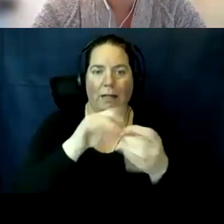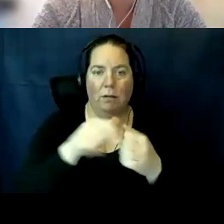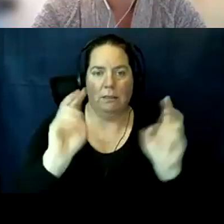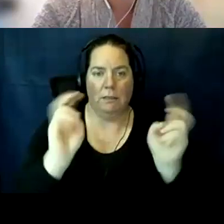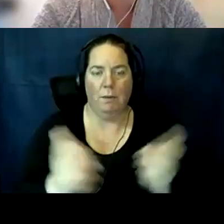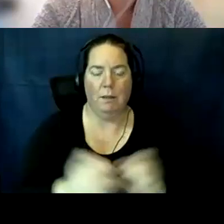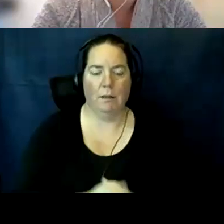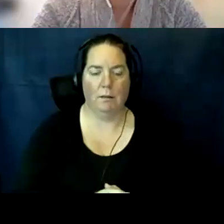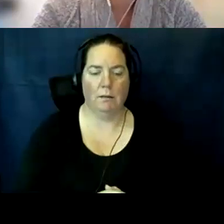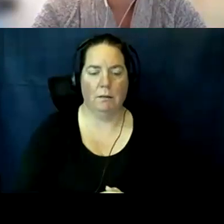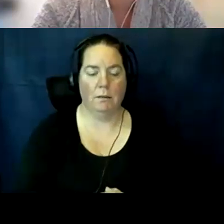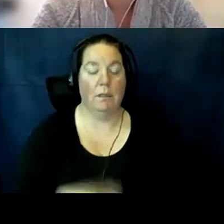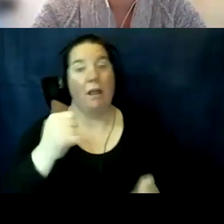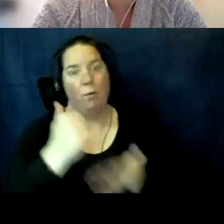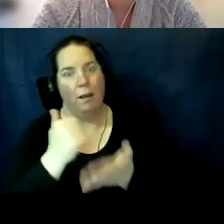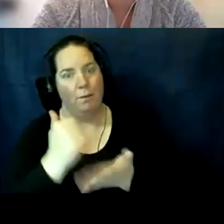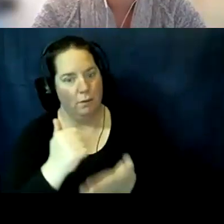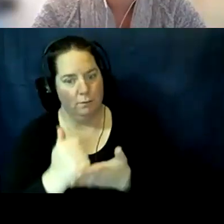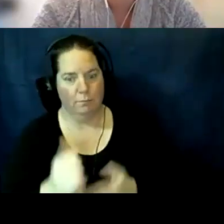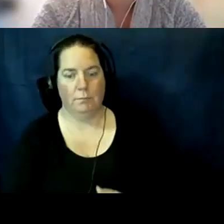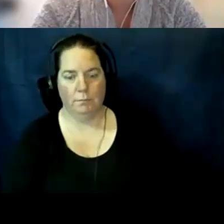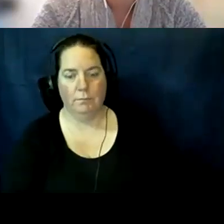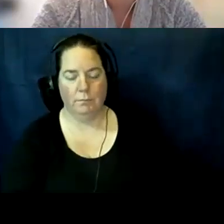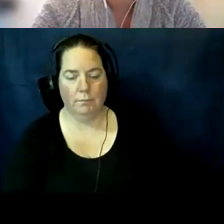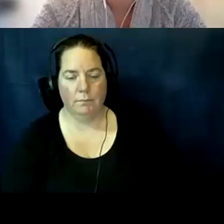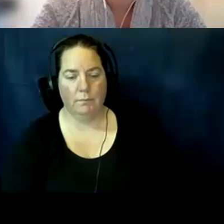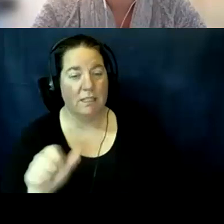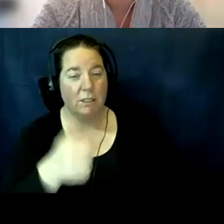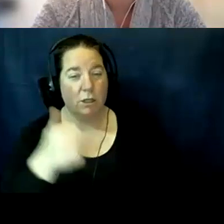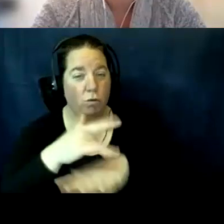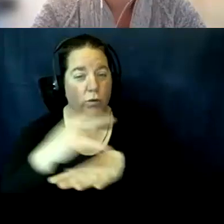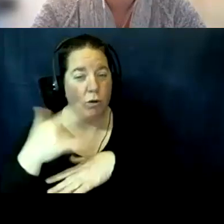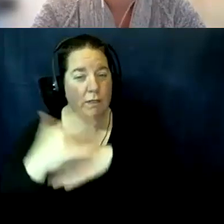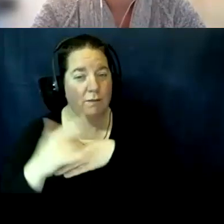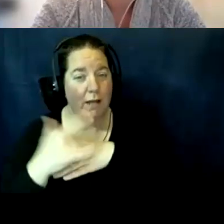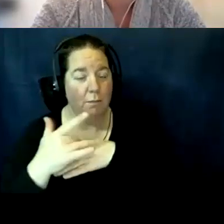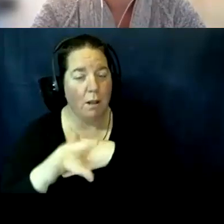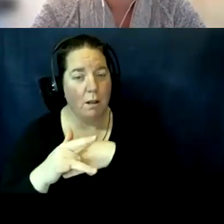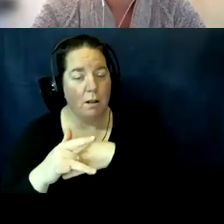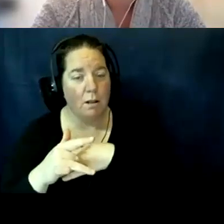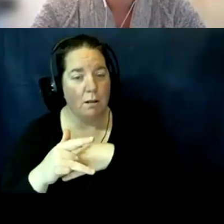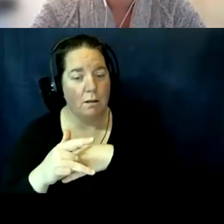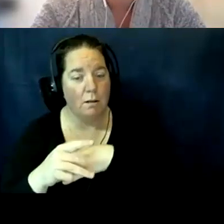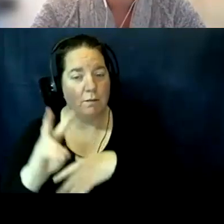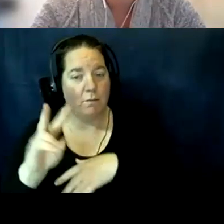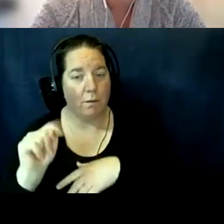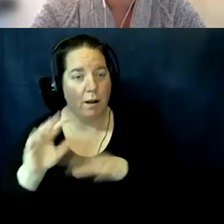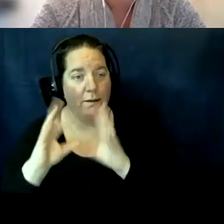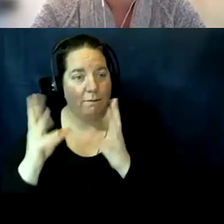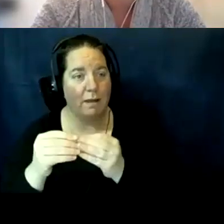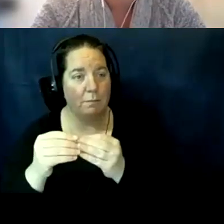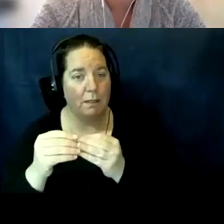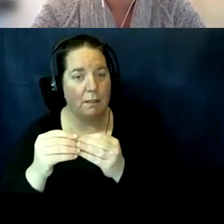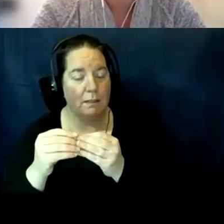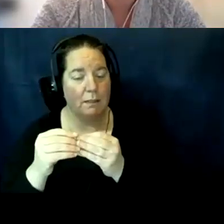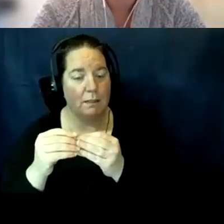Sure. Yeah, that would be helpful. And is there resources available on the Vermont Families?